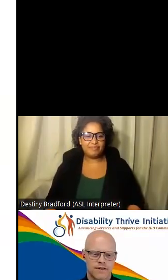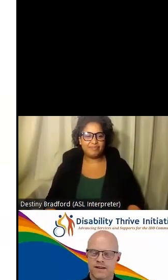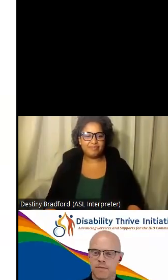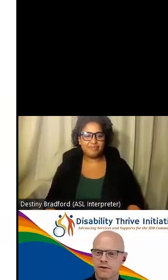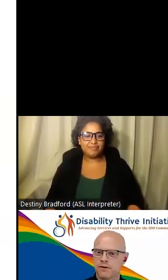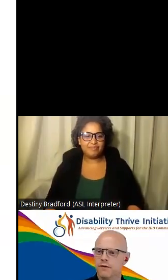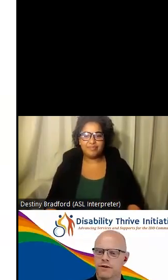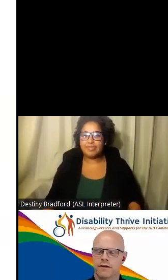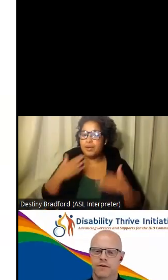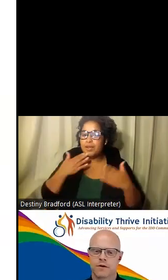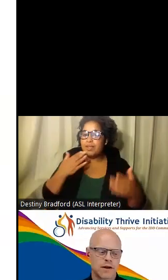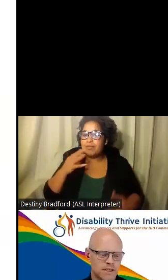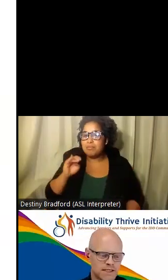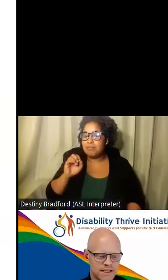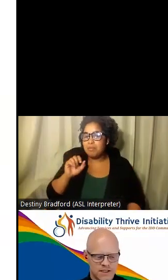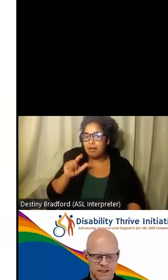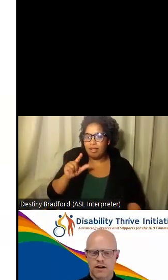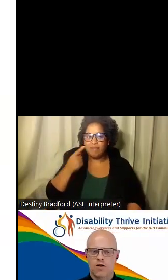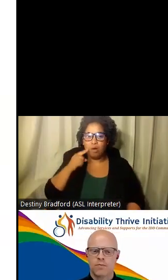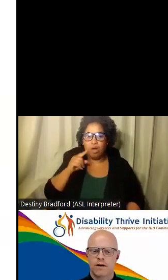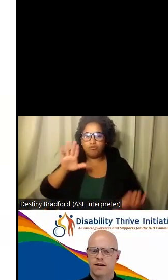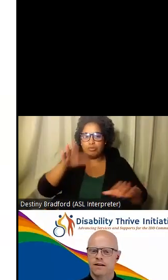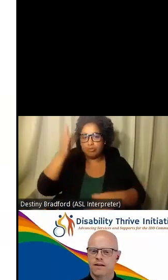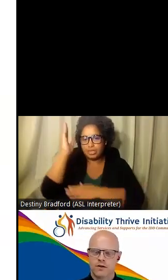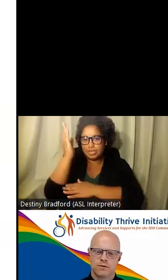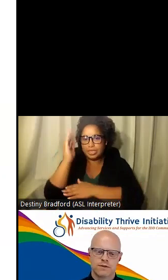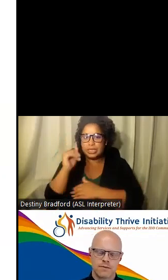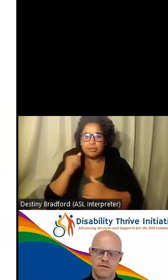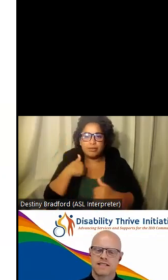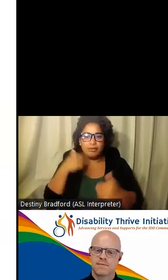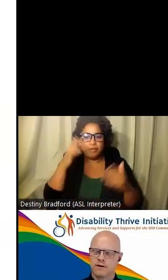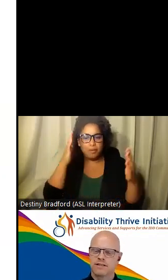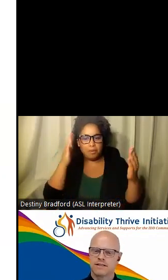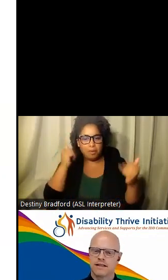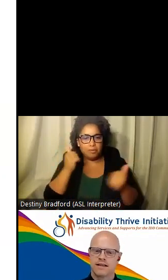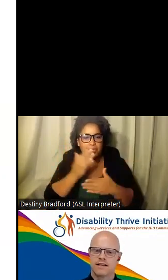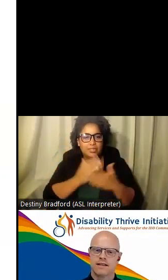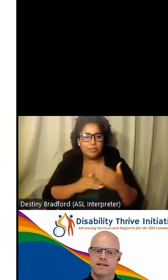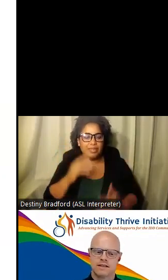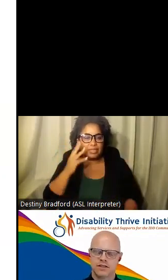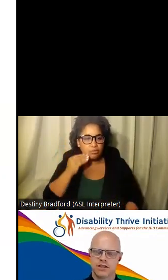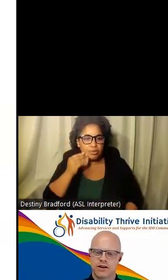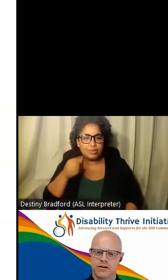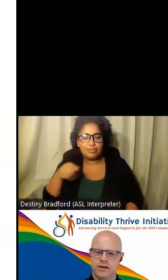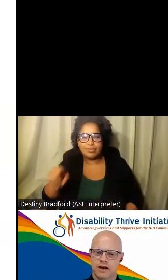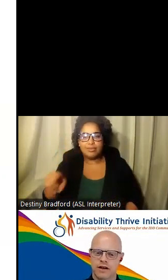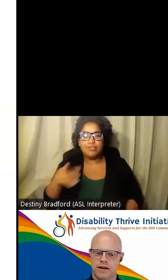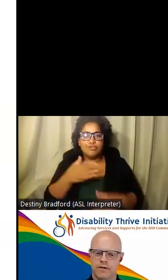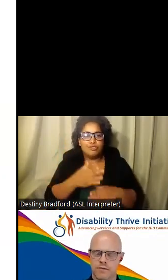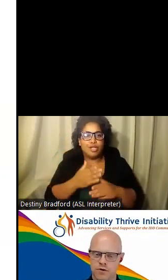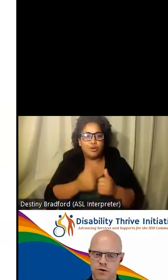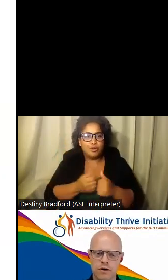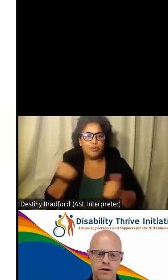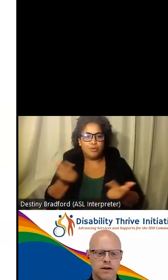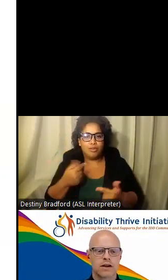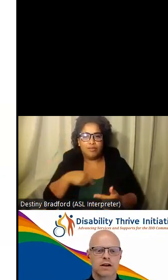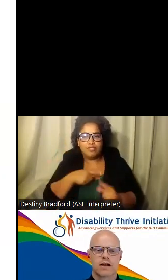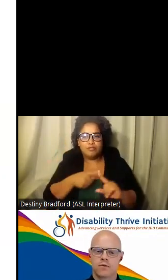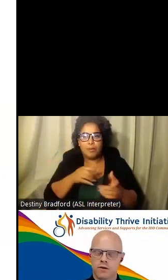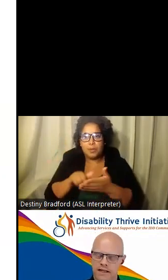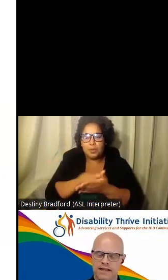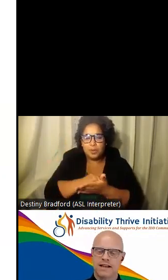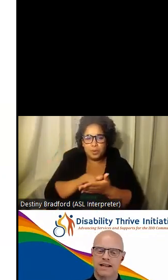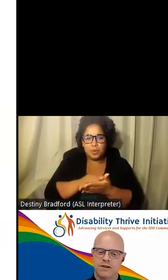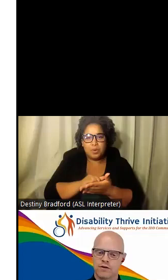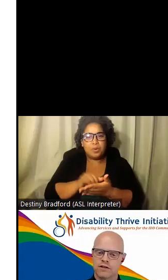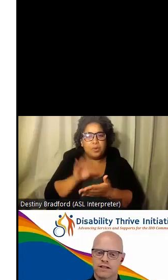I want to thank Michael for the great presentation, and I hope some of the experience that he shared from New York kind